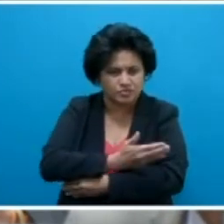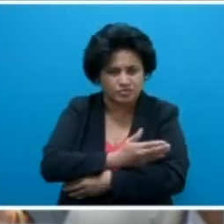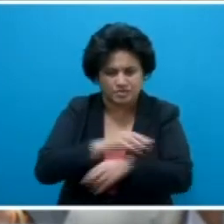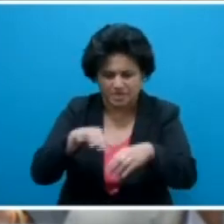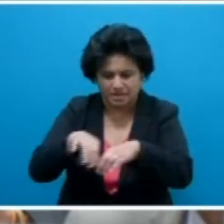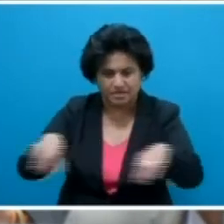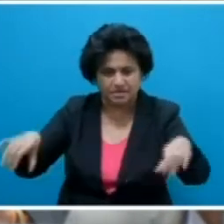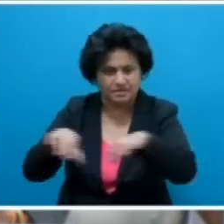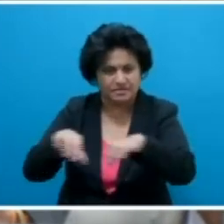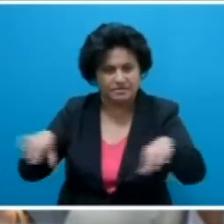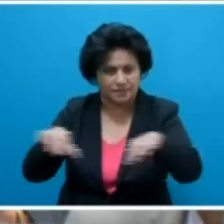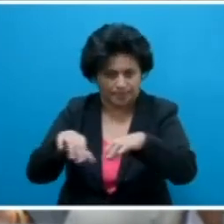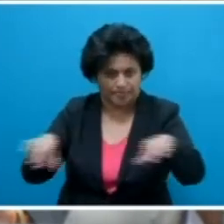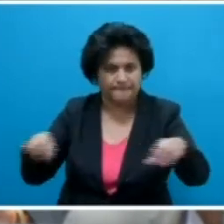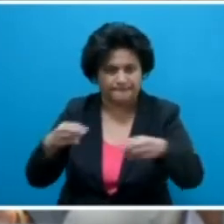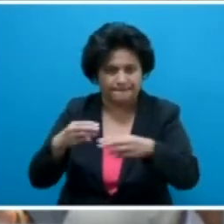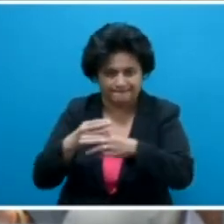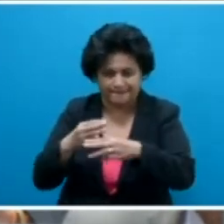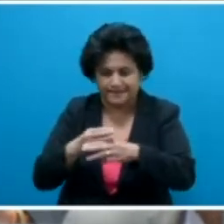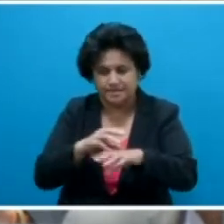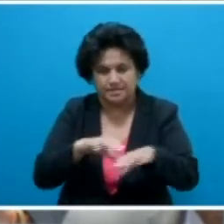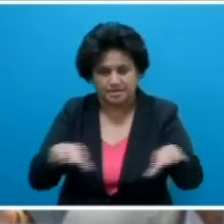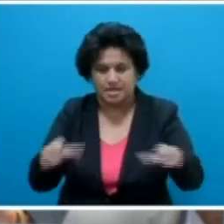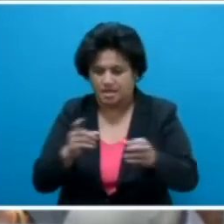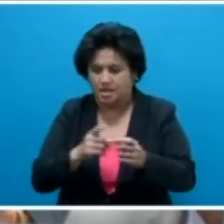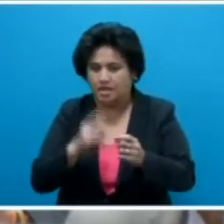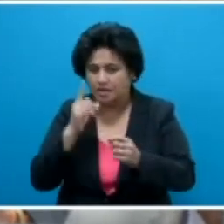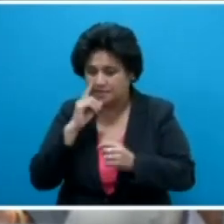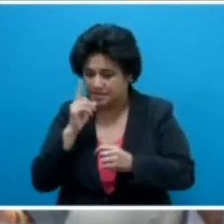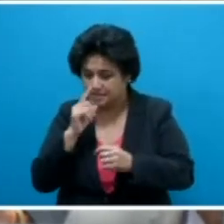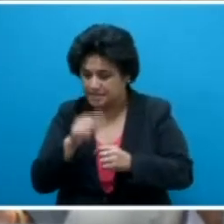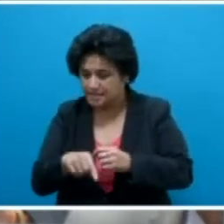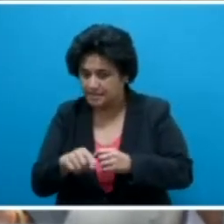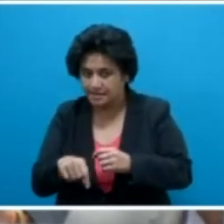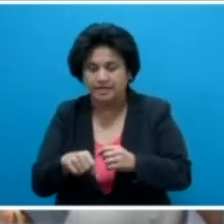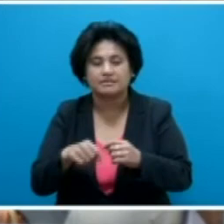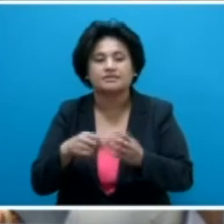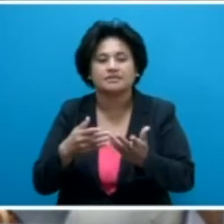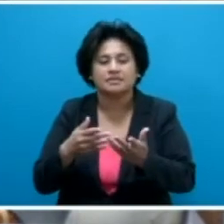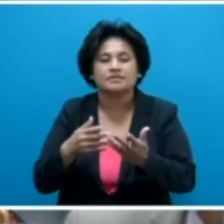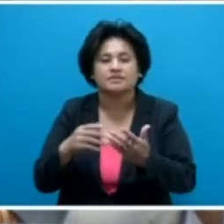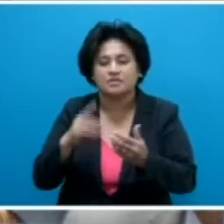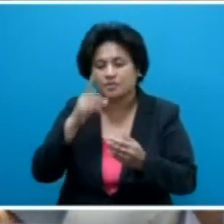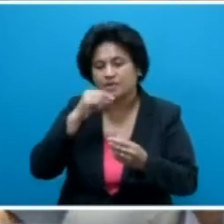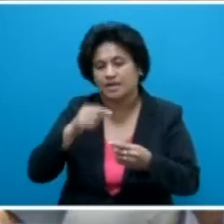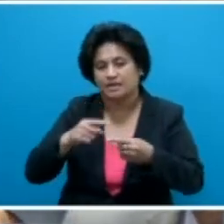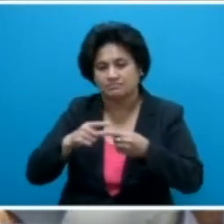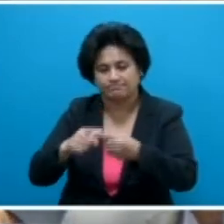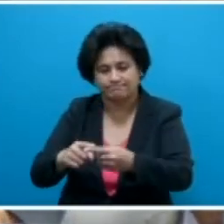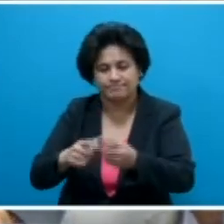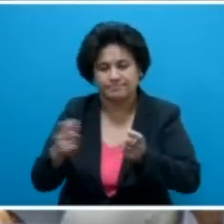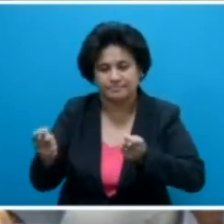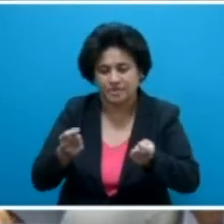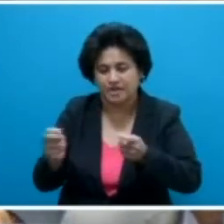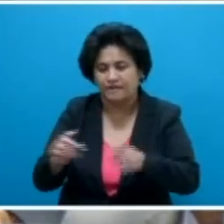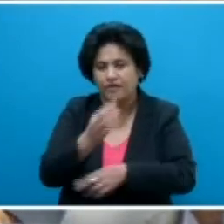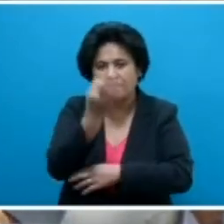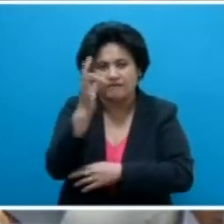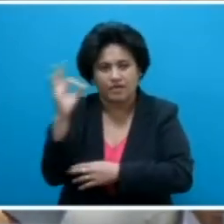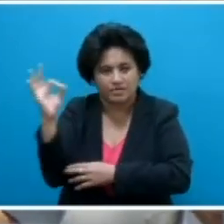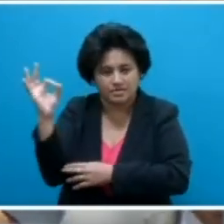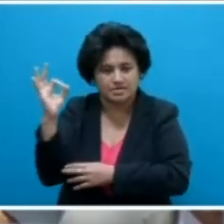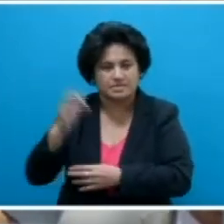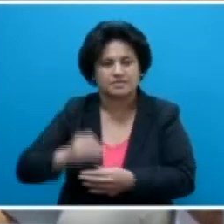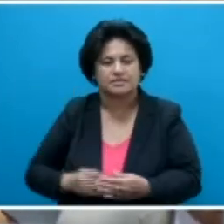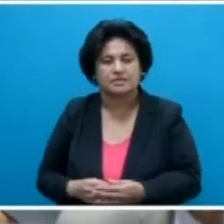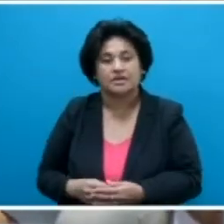real value of our trees and forests, and to ensure the sustainable management of our forest resources. We